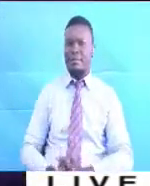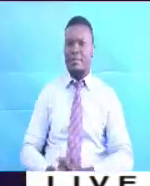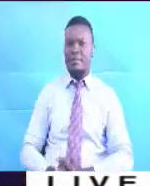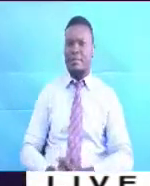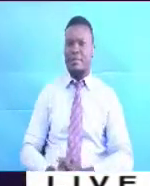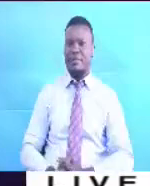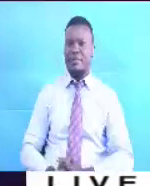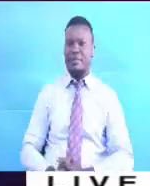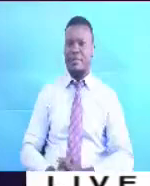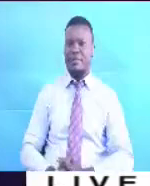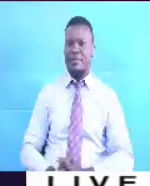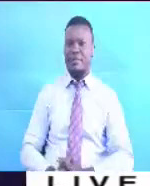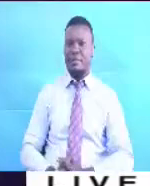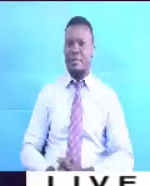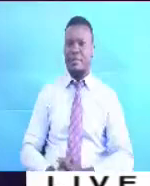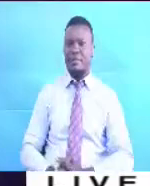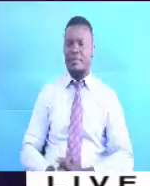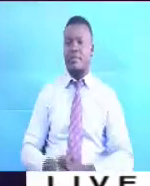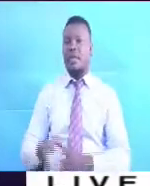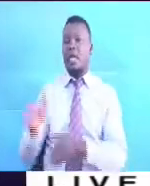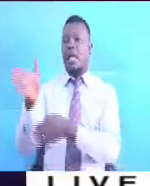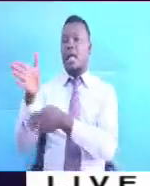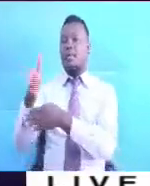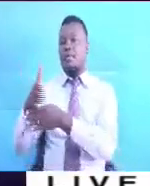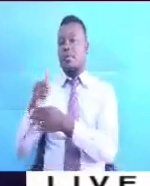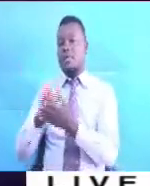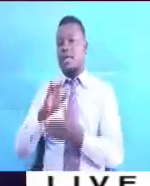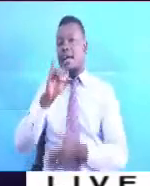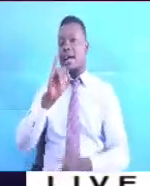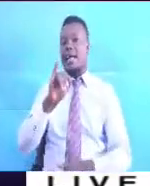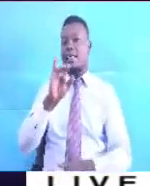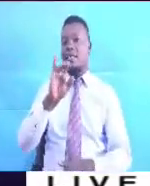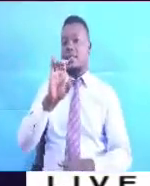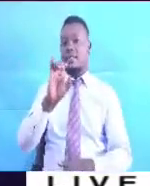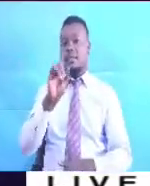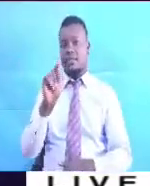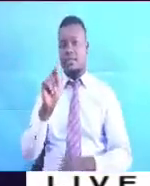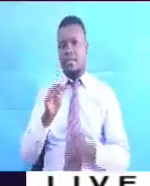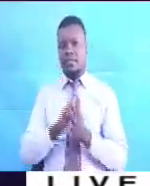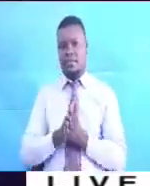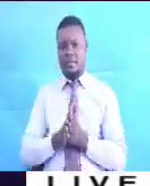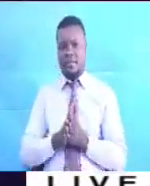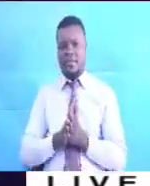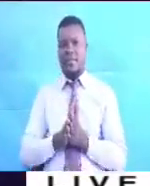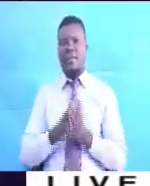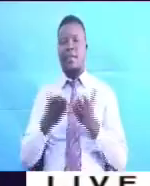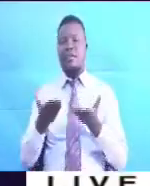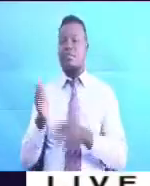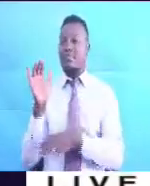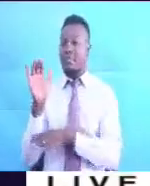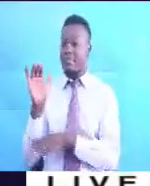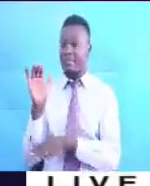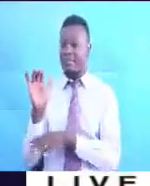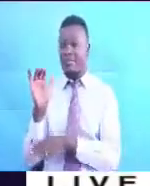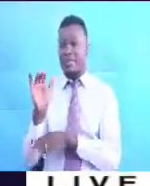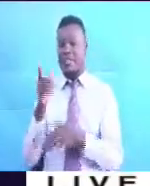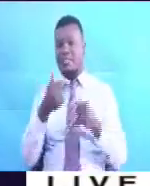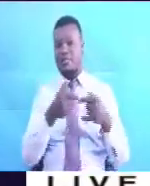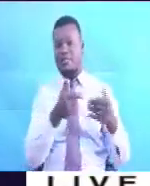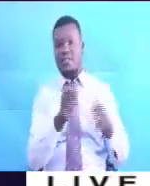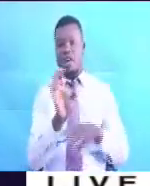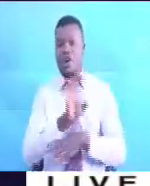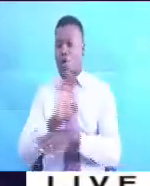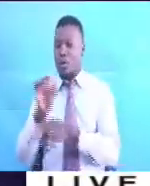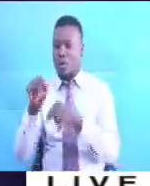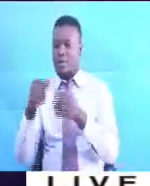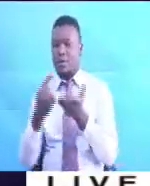And the Ministry of ICT and National Guidance, Dr. Chris Baliomonsi, has urged the Japanese community in Uganda to